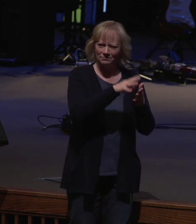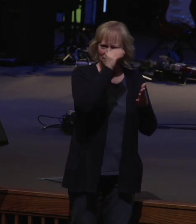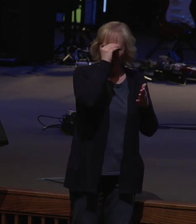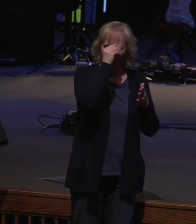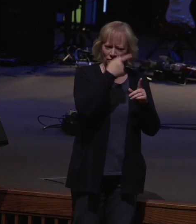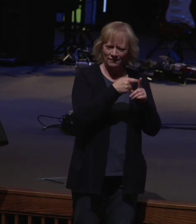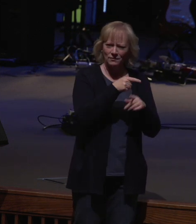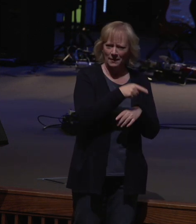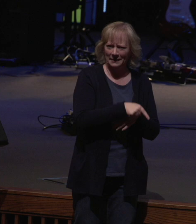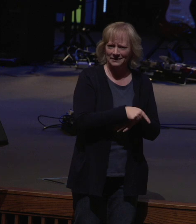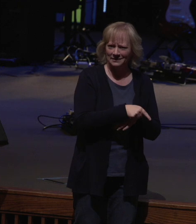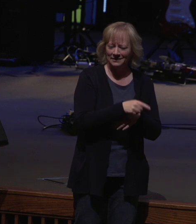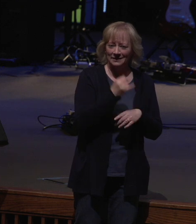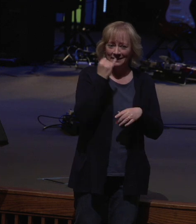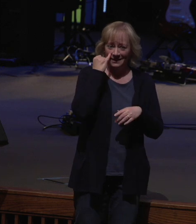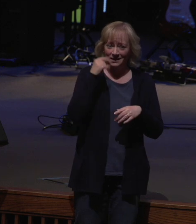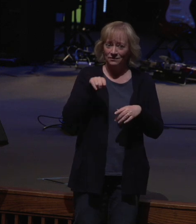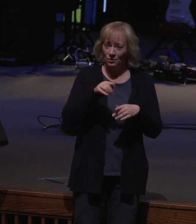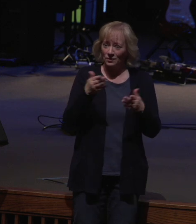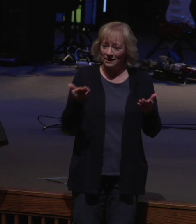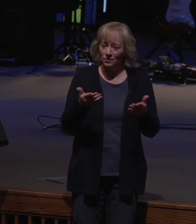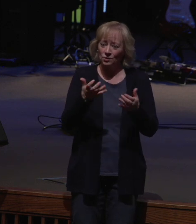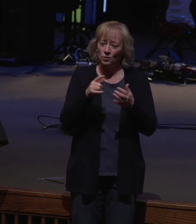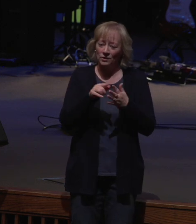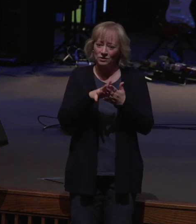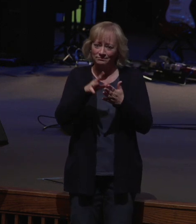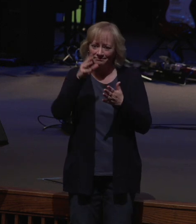you're here and you want to live the Christian life.